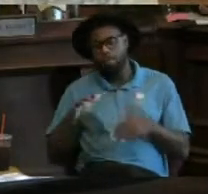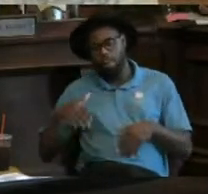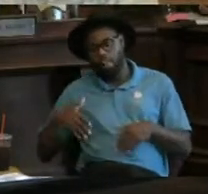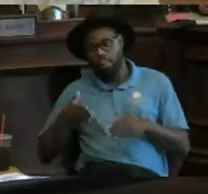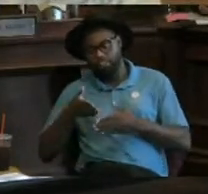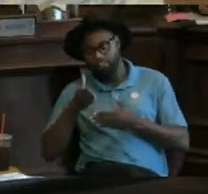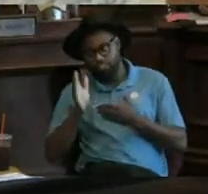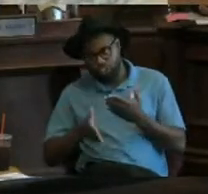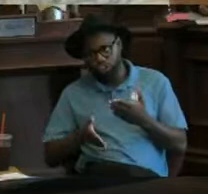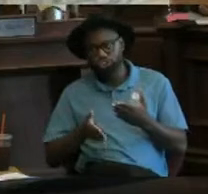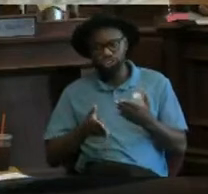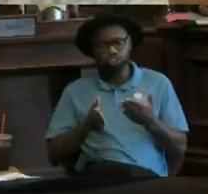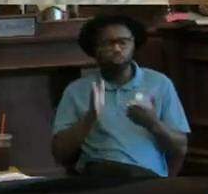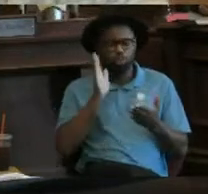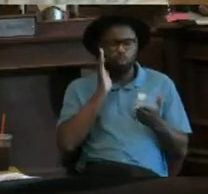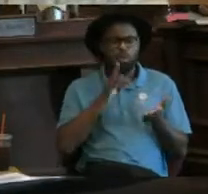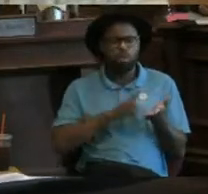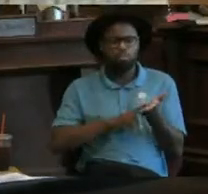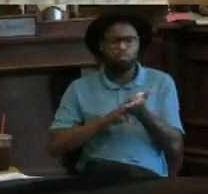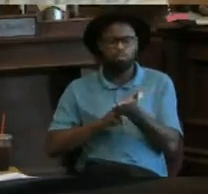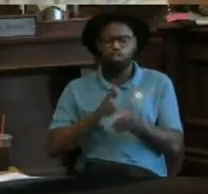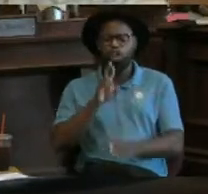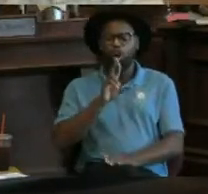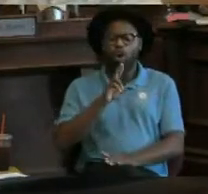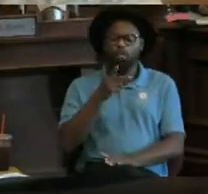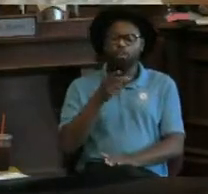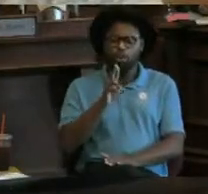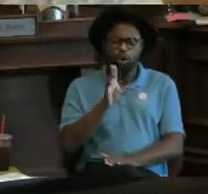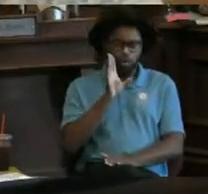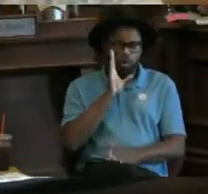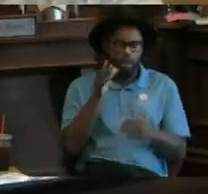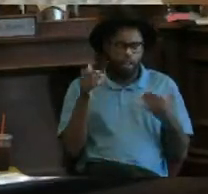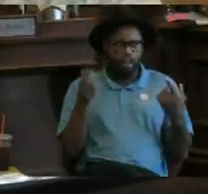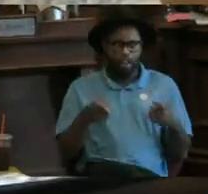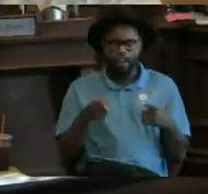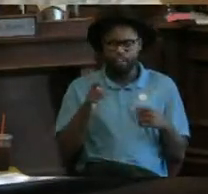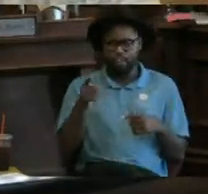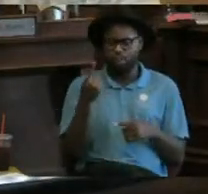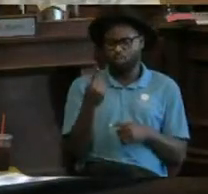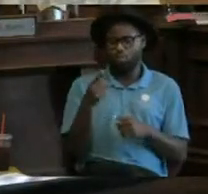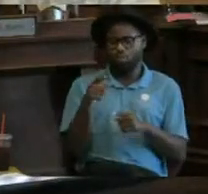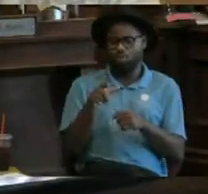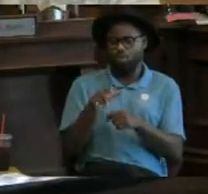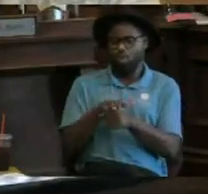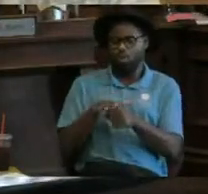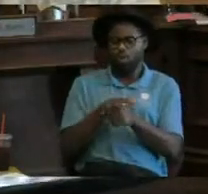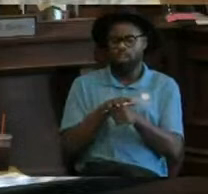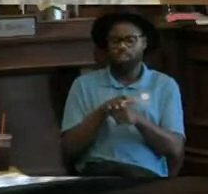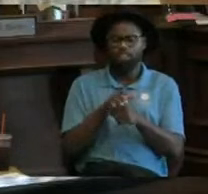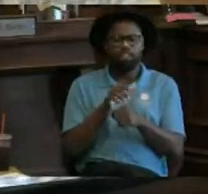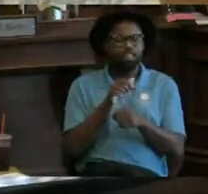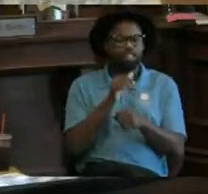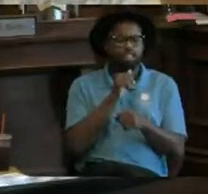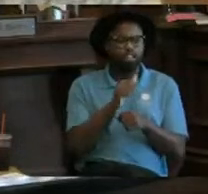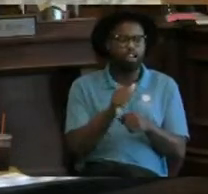check on. So when we do the RPR in this one, you're doing it in a single location, not necessarily throughout. So it